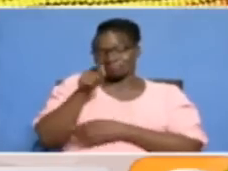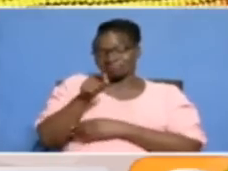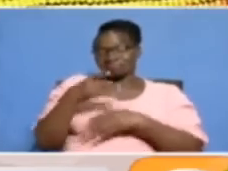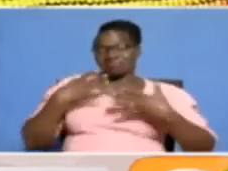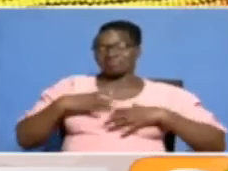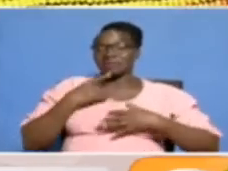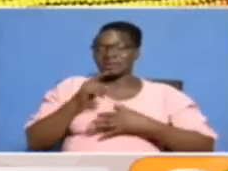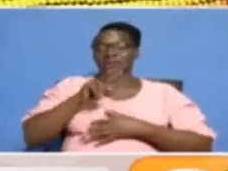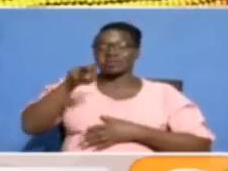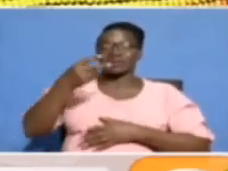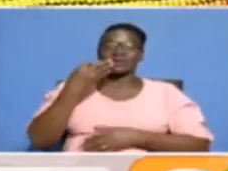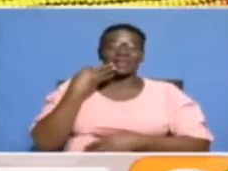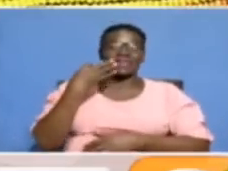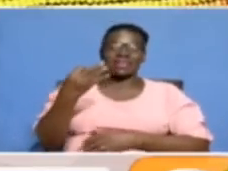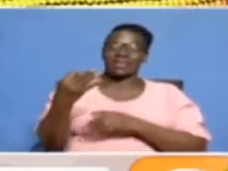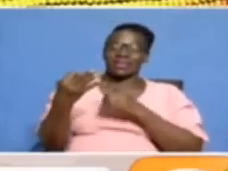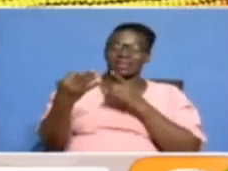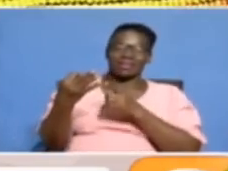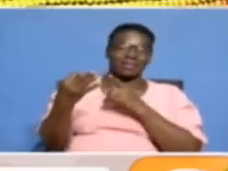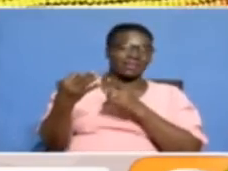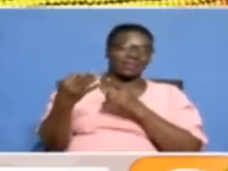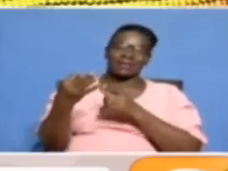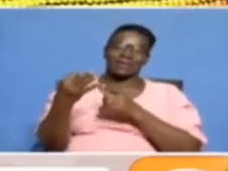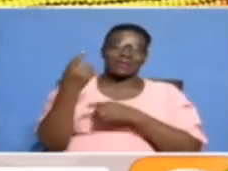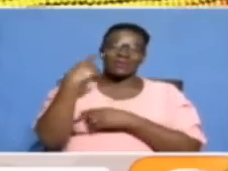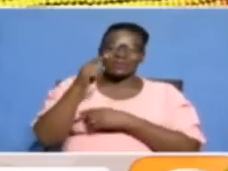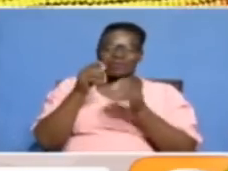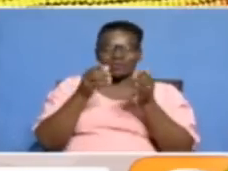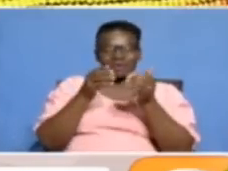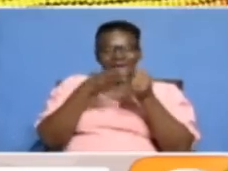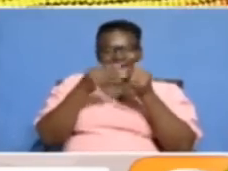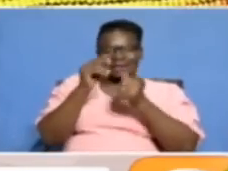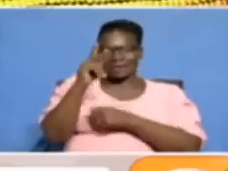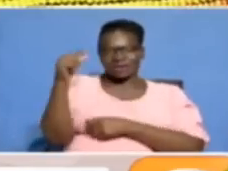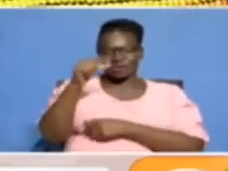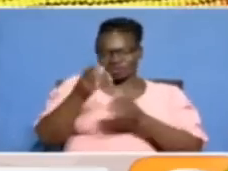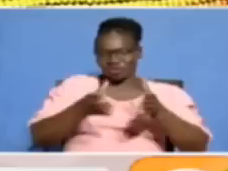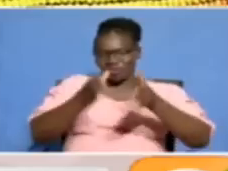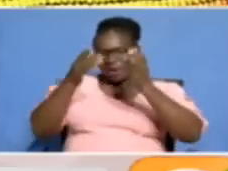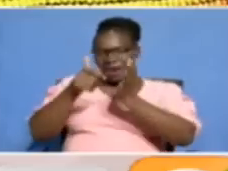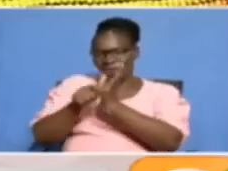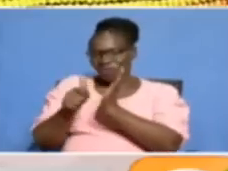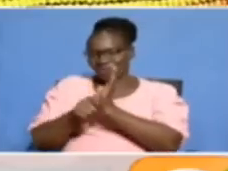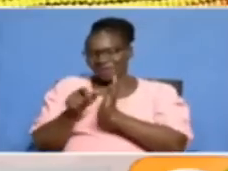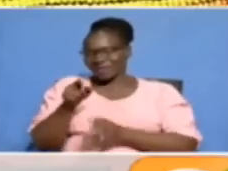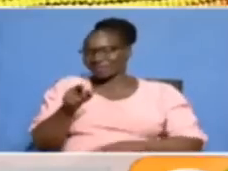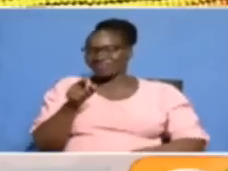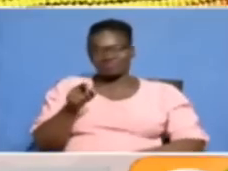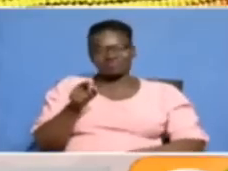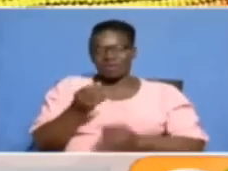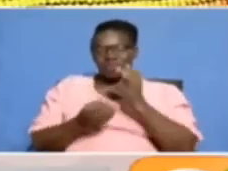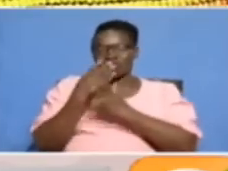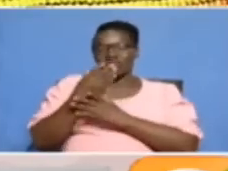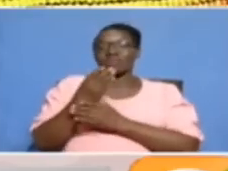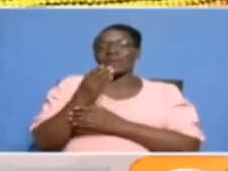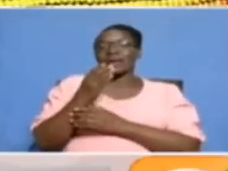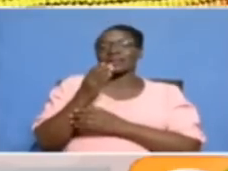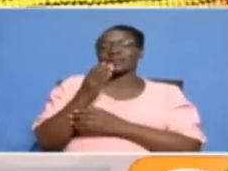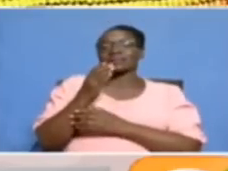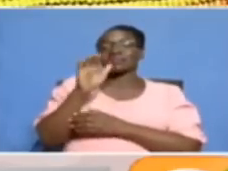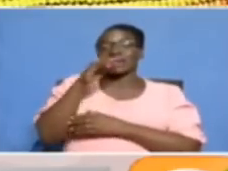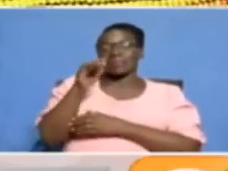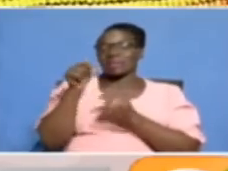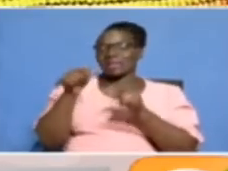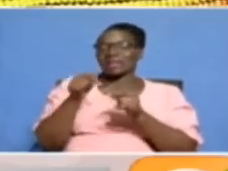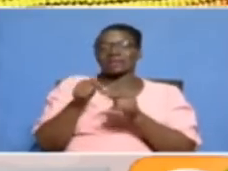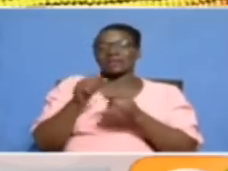the 2,300 shilling price for a 90-kilogram bag of maize is set by the cabinet this week was more